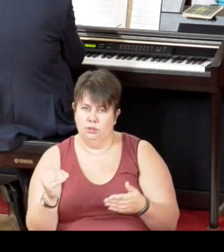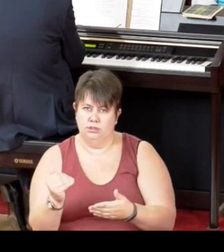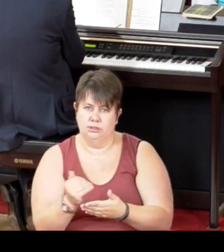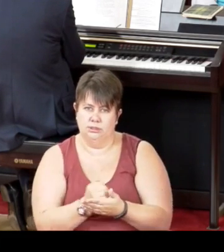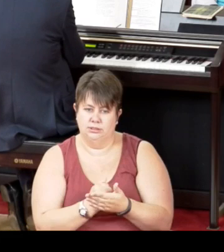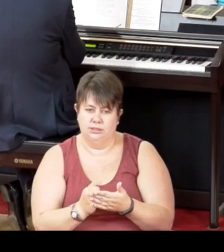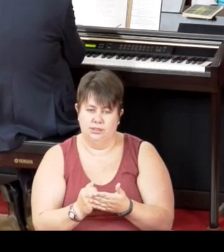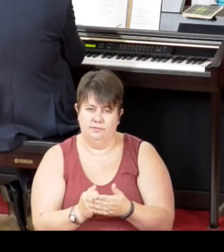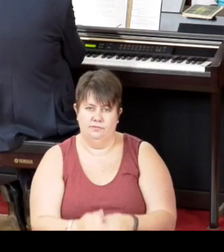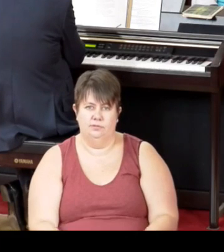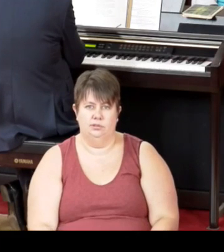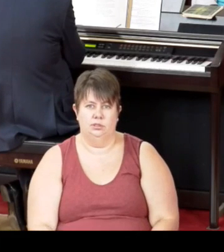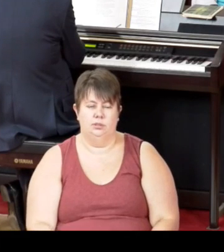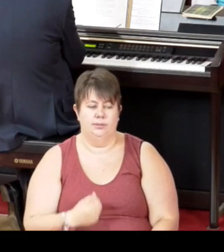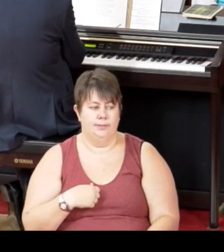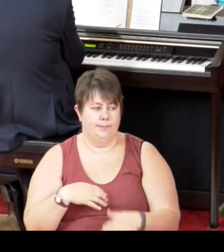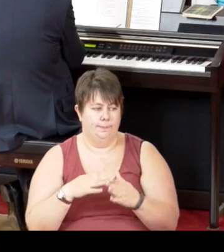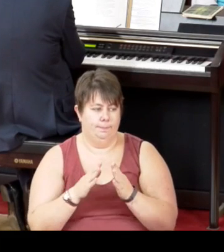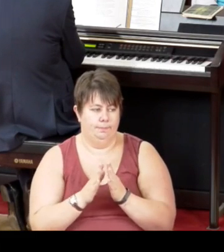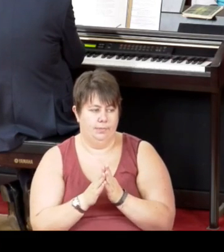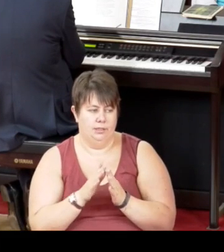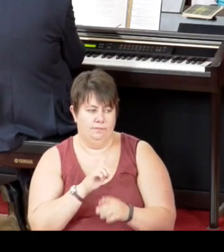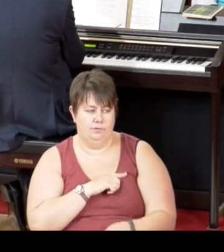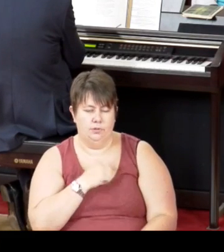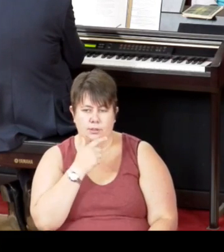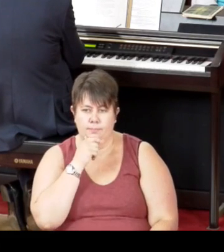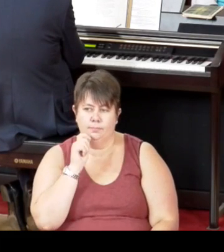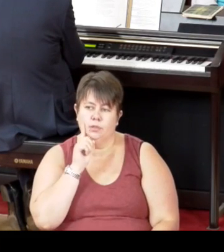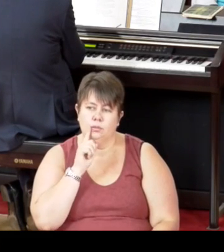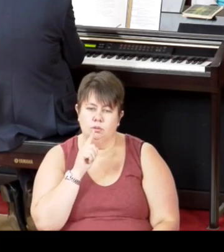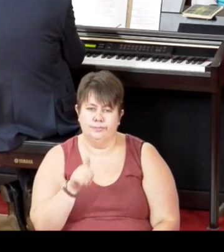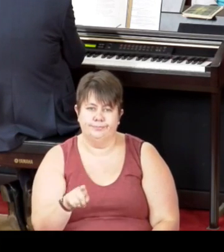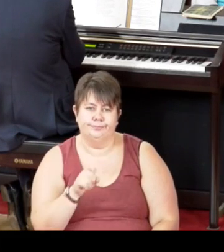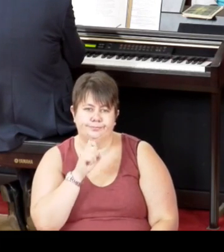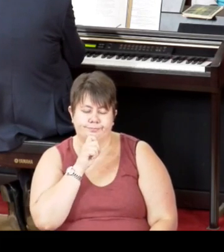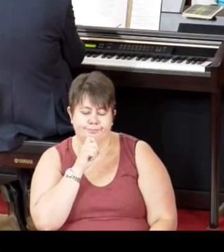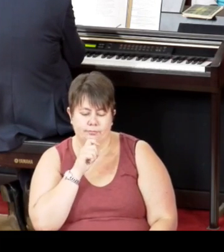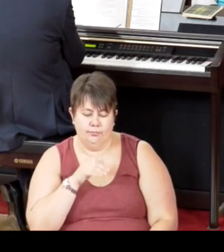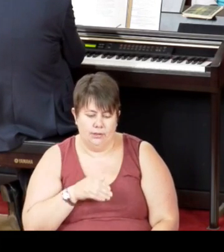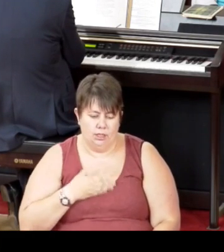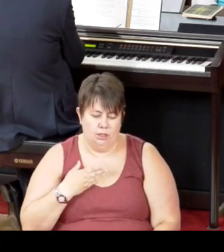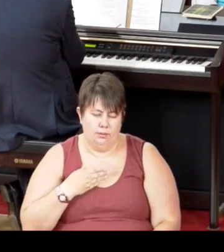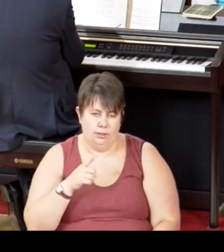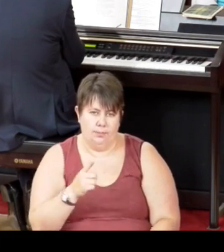We pray, Lord, for those who are grieving over this situation.